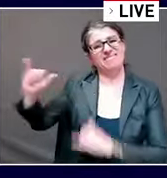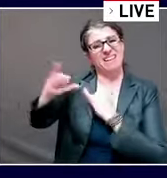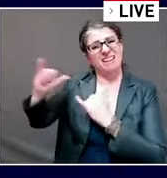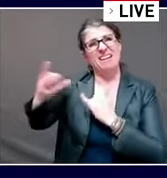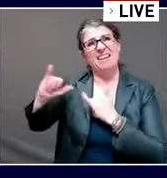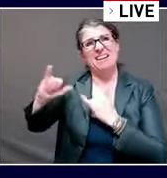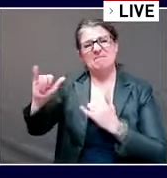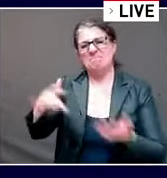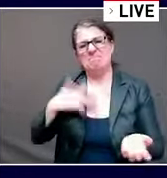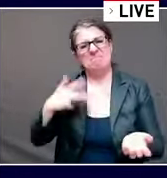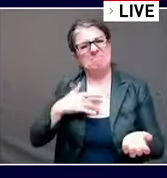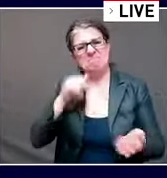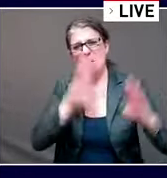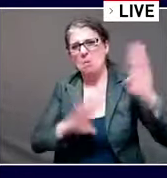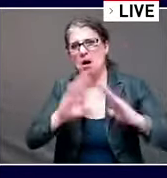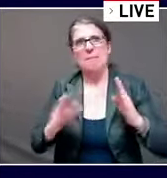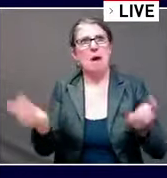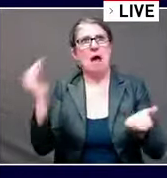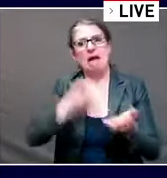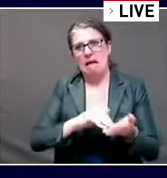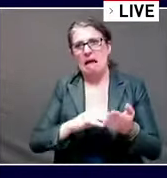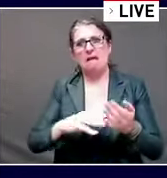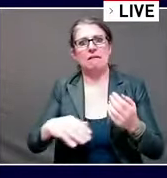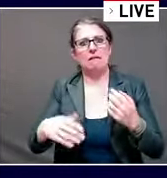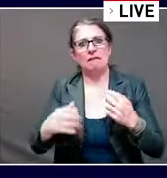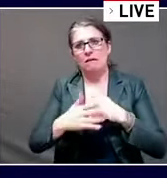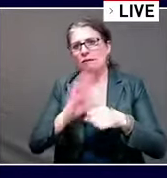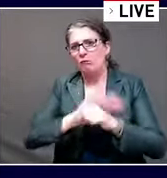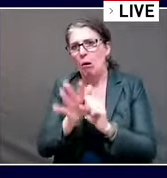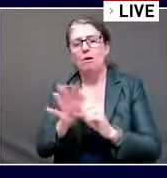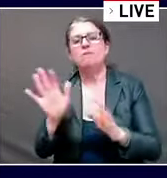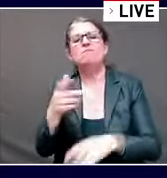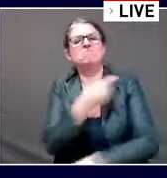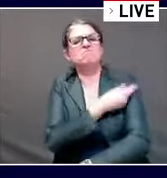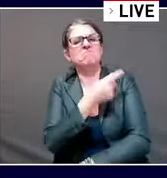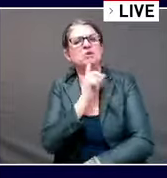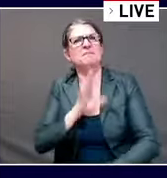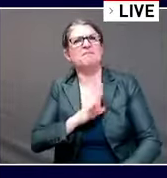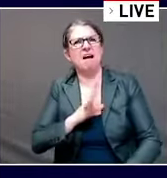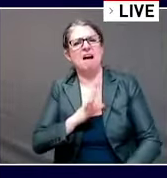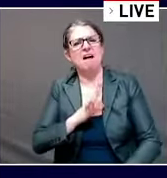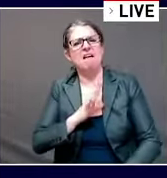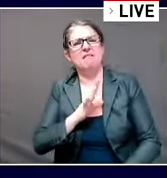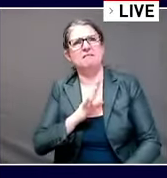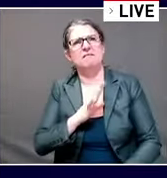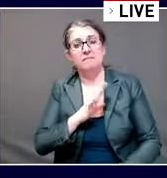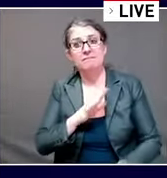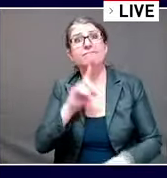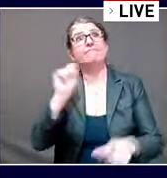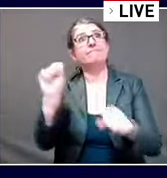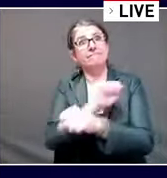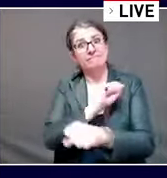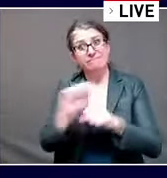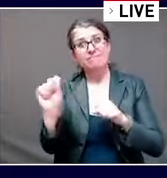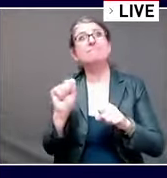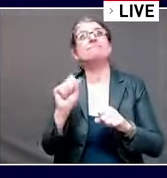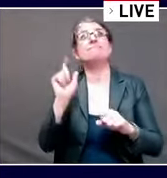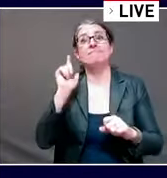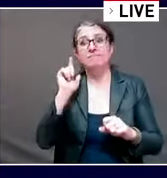become more of a concern, it's all the more reason for as many people to be vaccinated as possible to reduce the likelihood